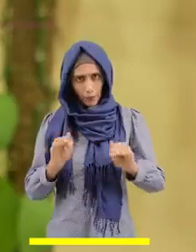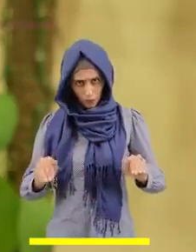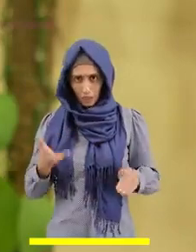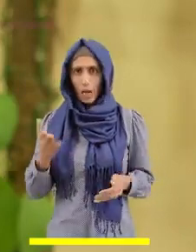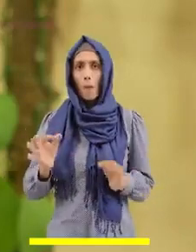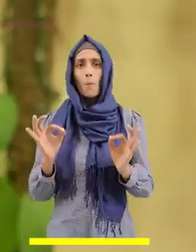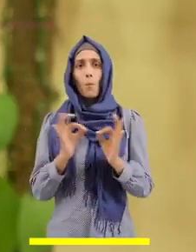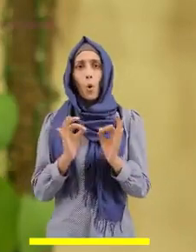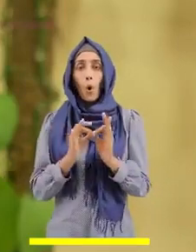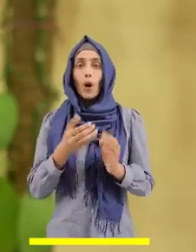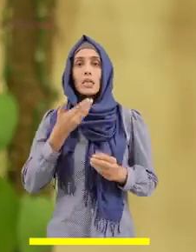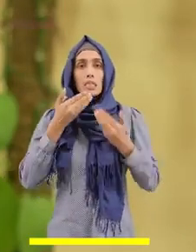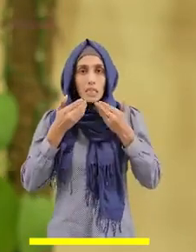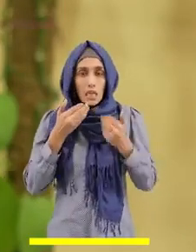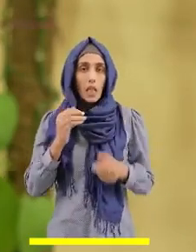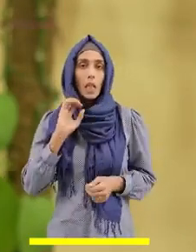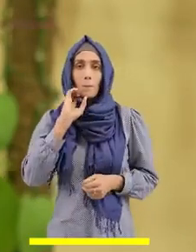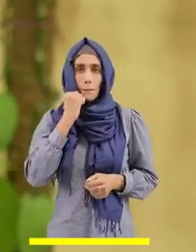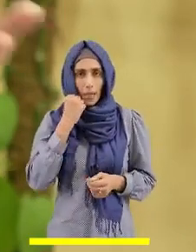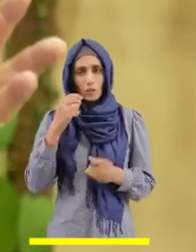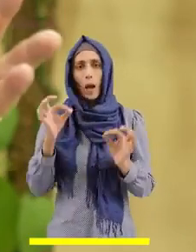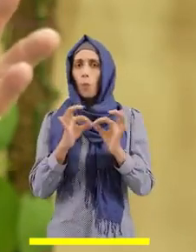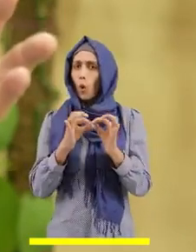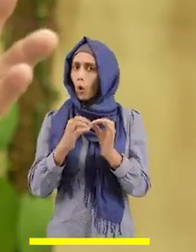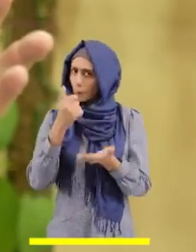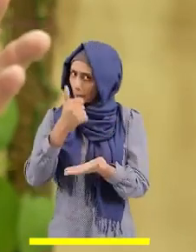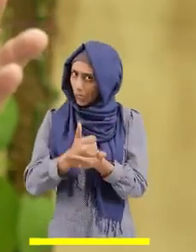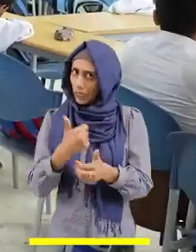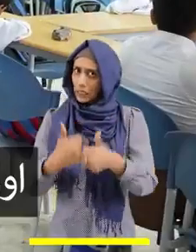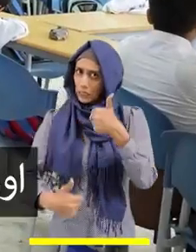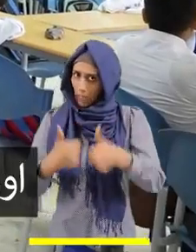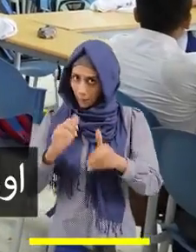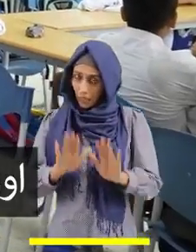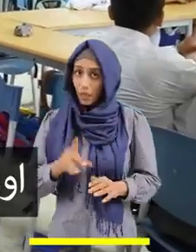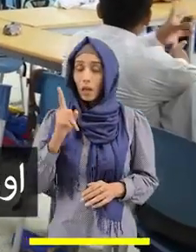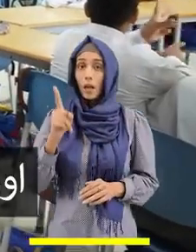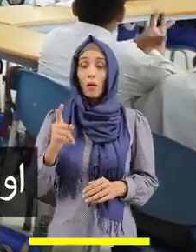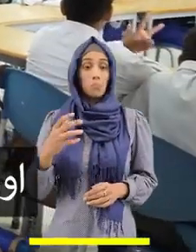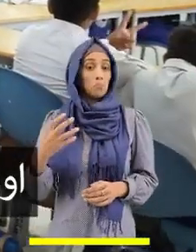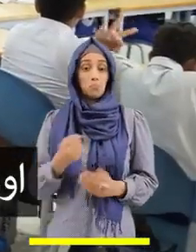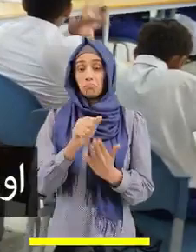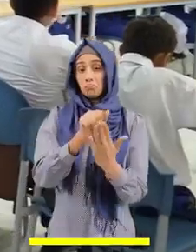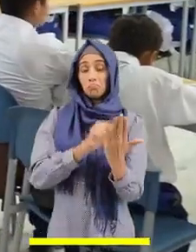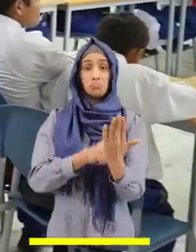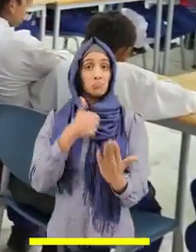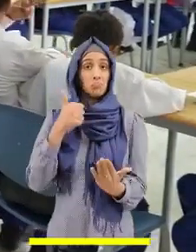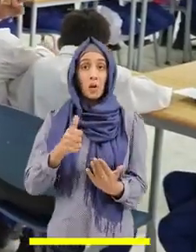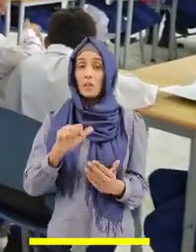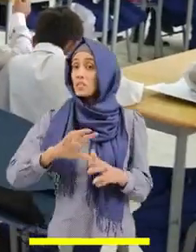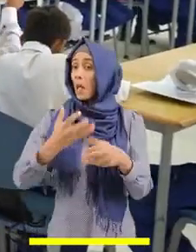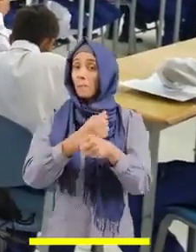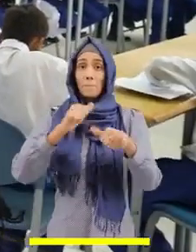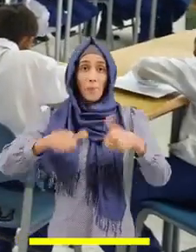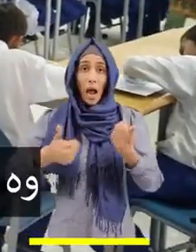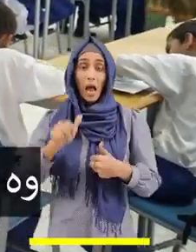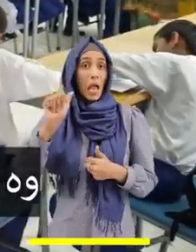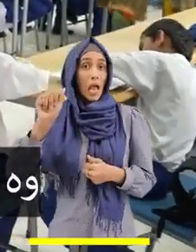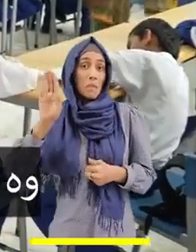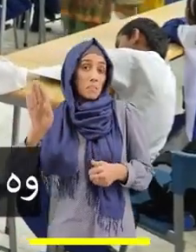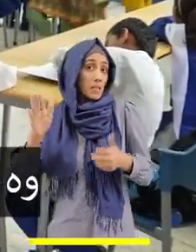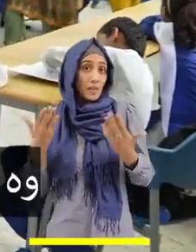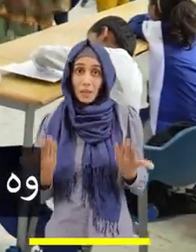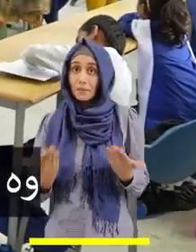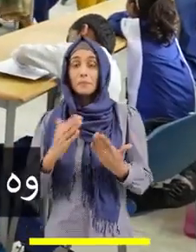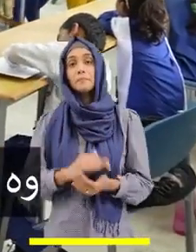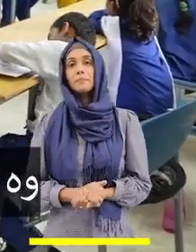Our students still sit for the Sindh board exams or the Punjab board exams, and our students do exceptionally well on these exams. They all pass, they all